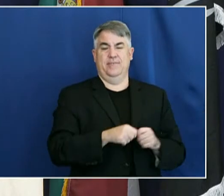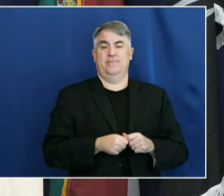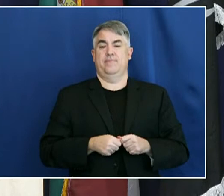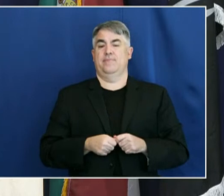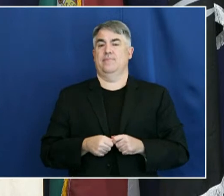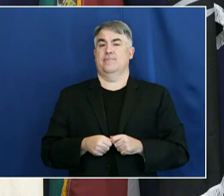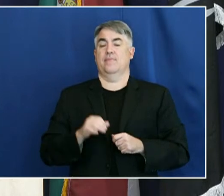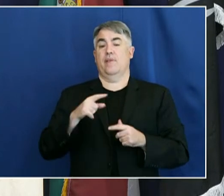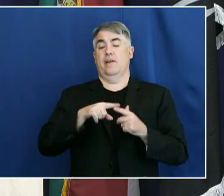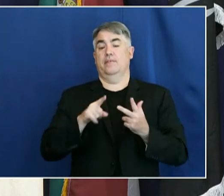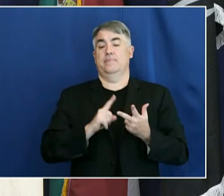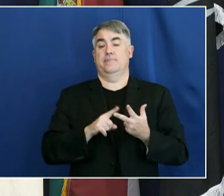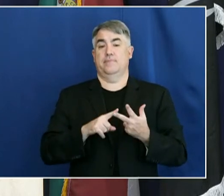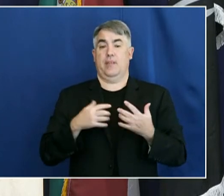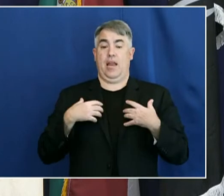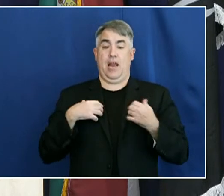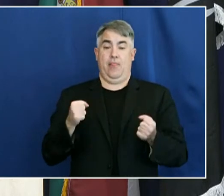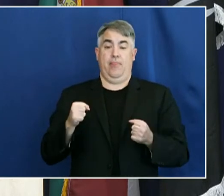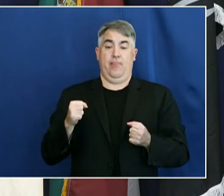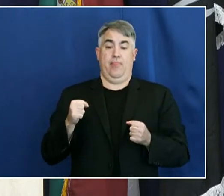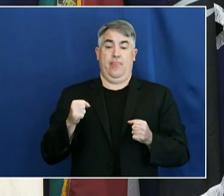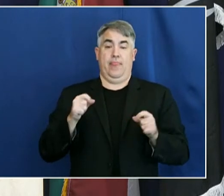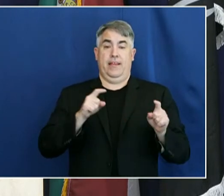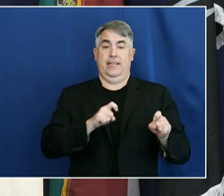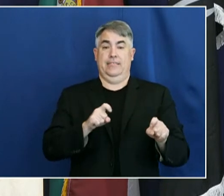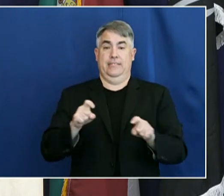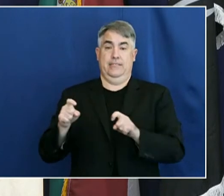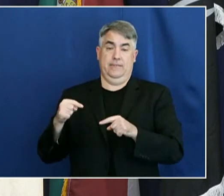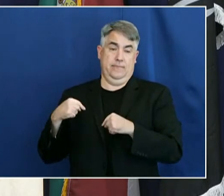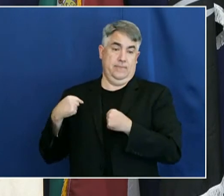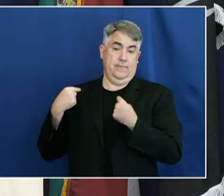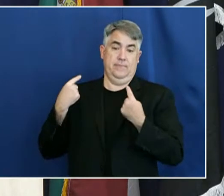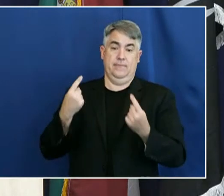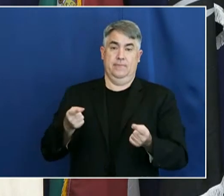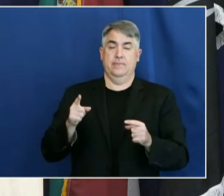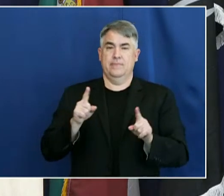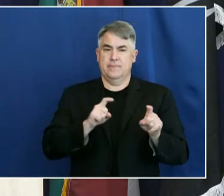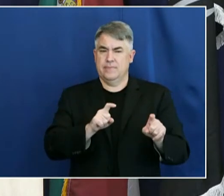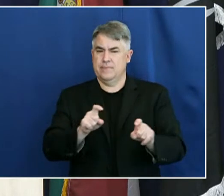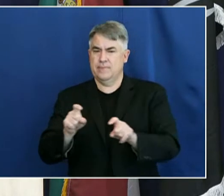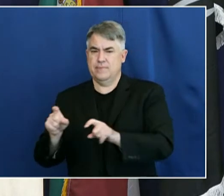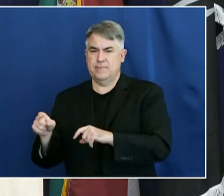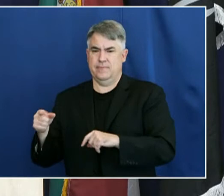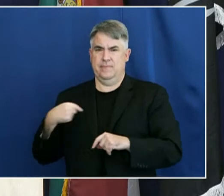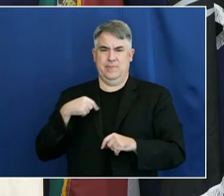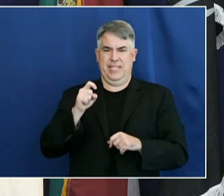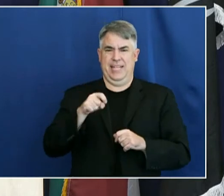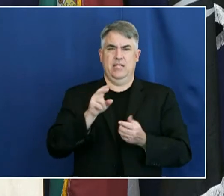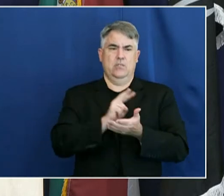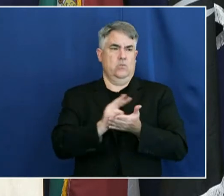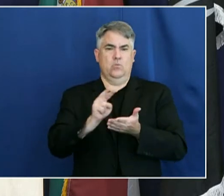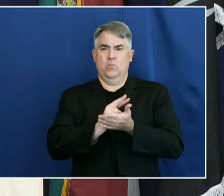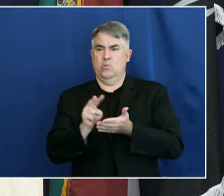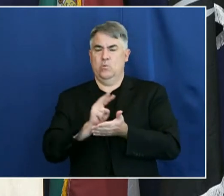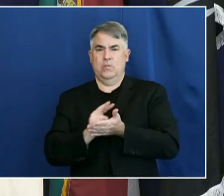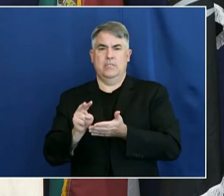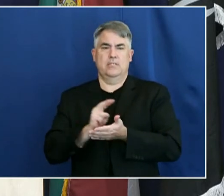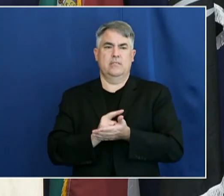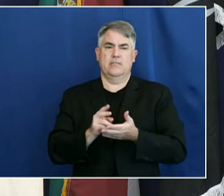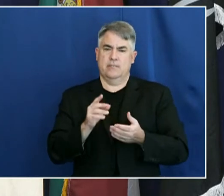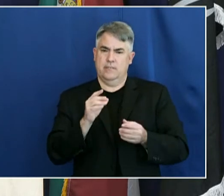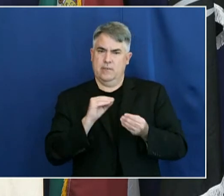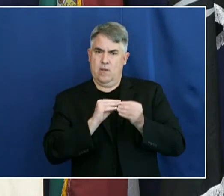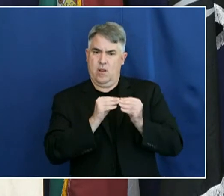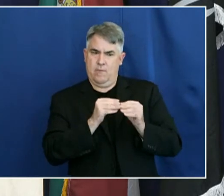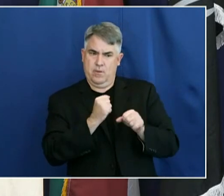testing positivity percentage and testing positivity percentage. Essentially, we would need 2 consecutive weeks with both of those numbers in the